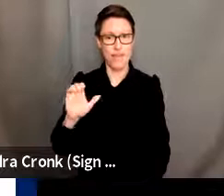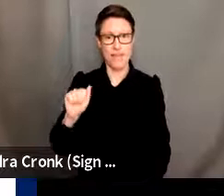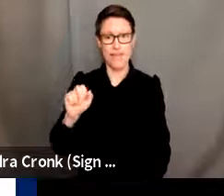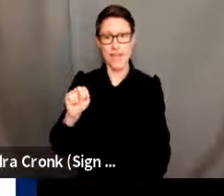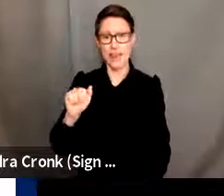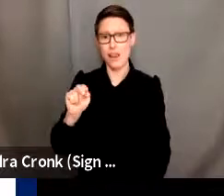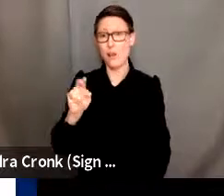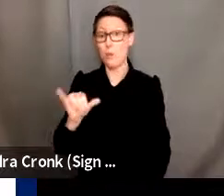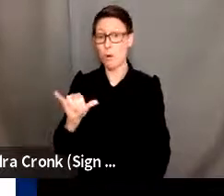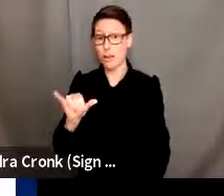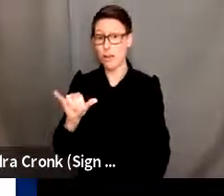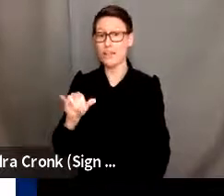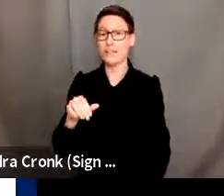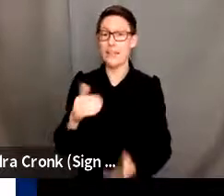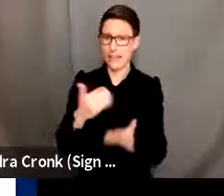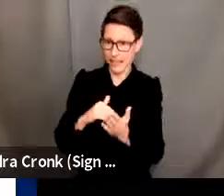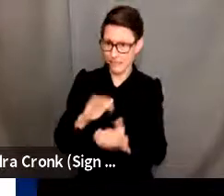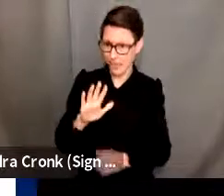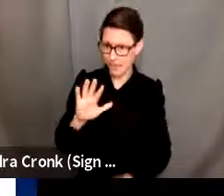coordinator, again at